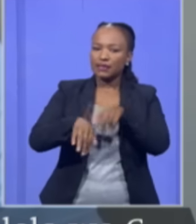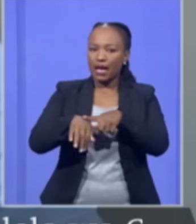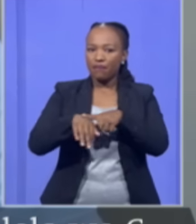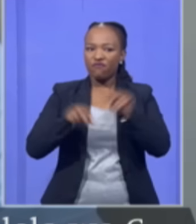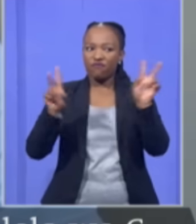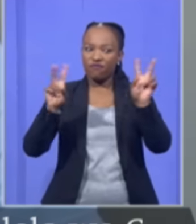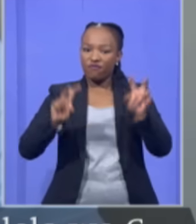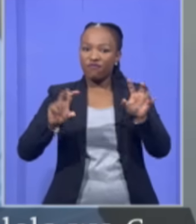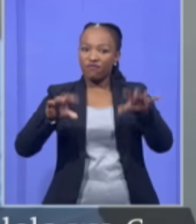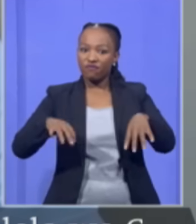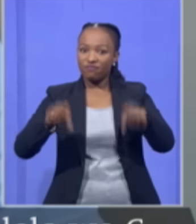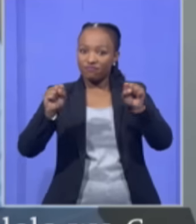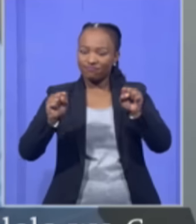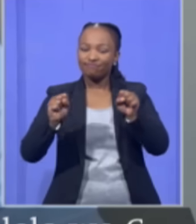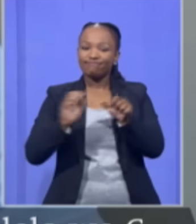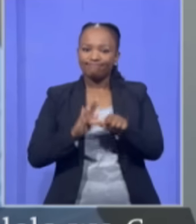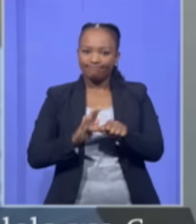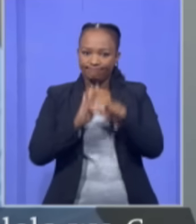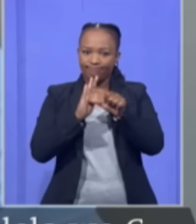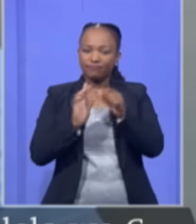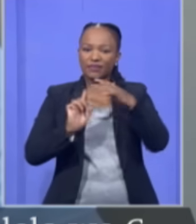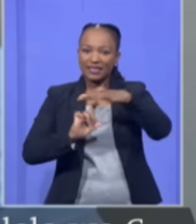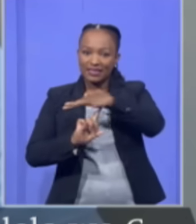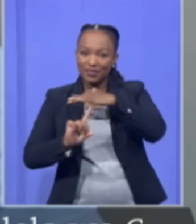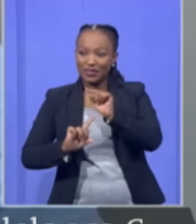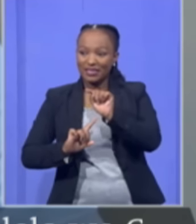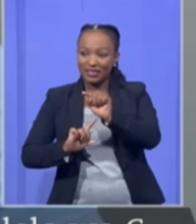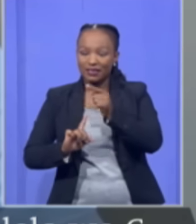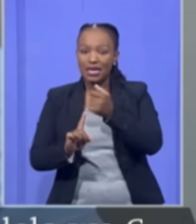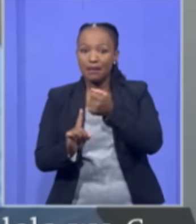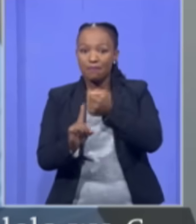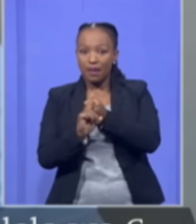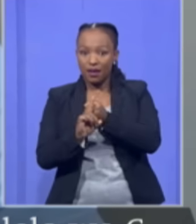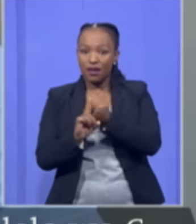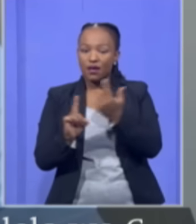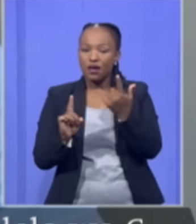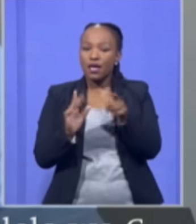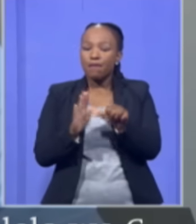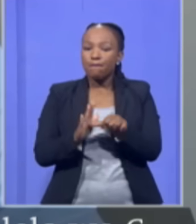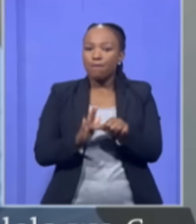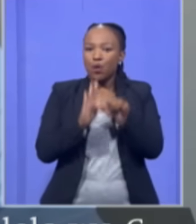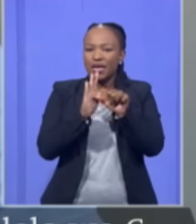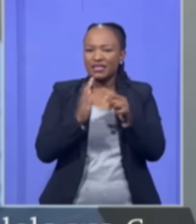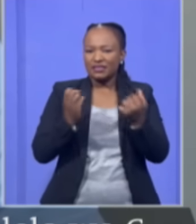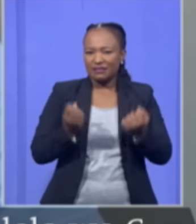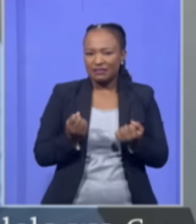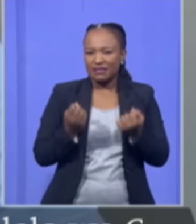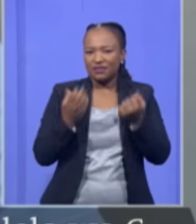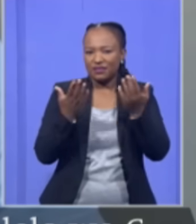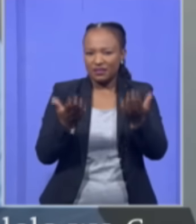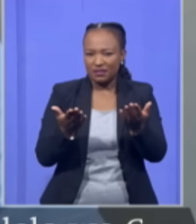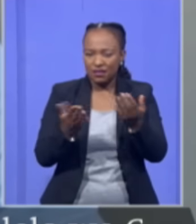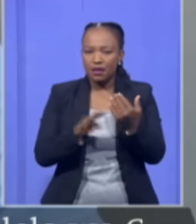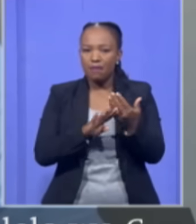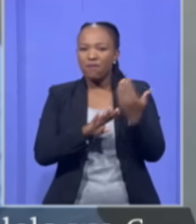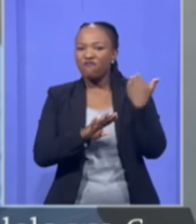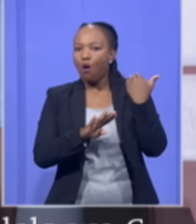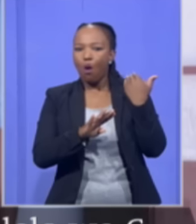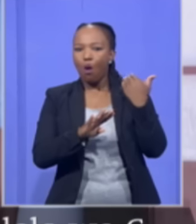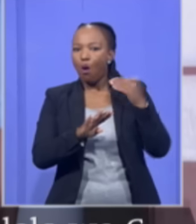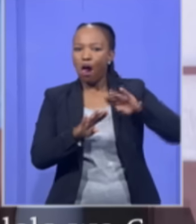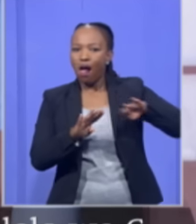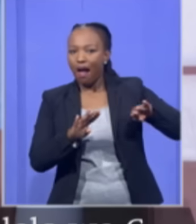shedding. It is important to note that this situation will also impact those essential services that may have been previously been